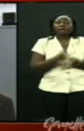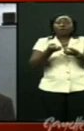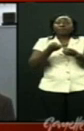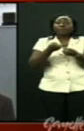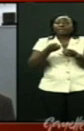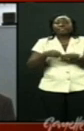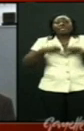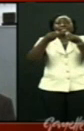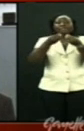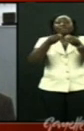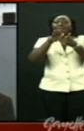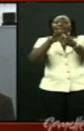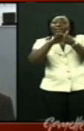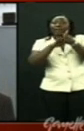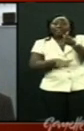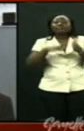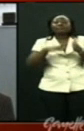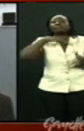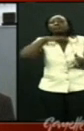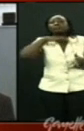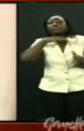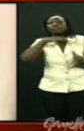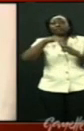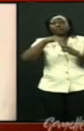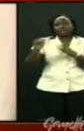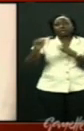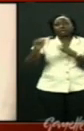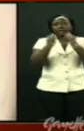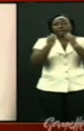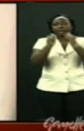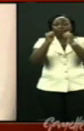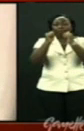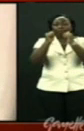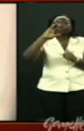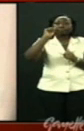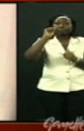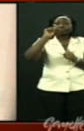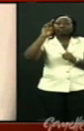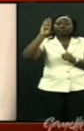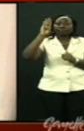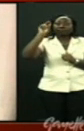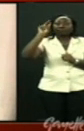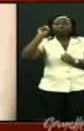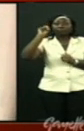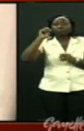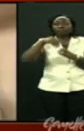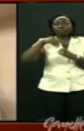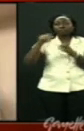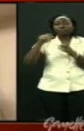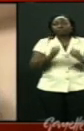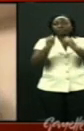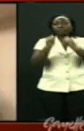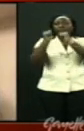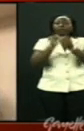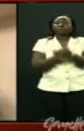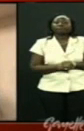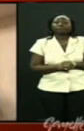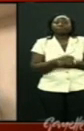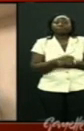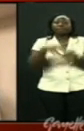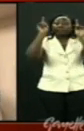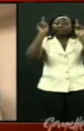It's a real opportunity for them to do that. The Oil Firing Technical Association helped organise the trial.